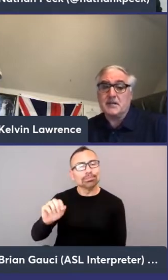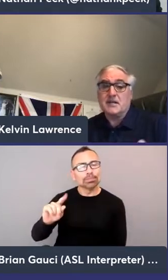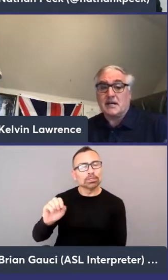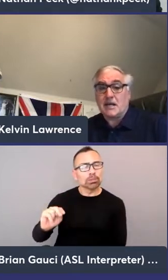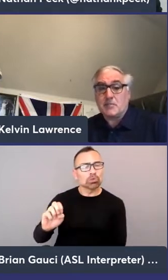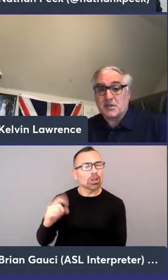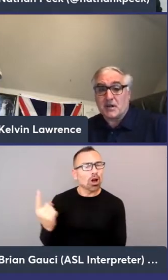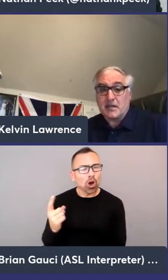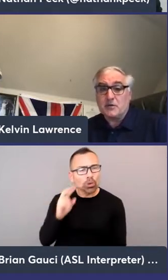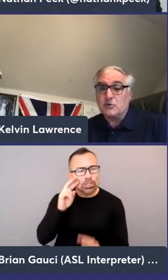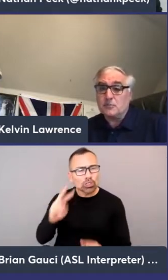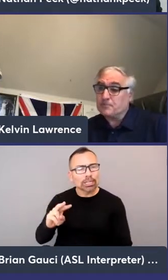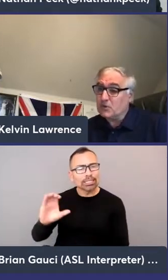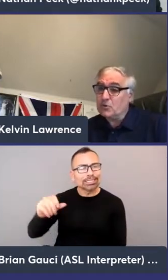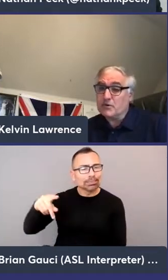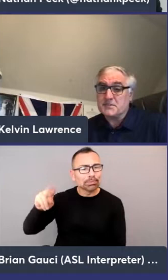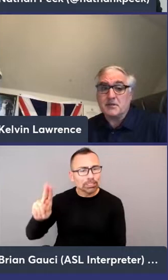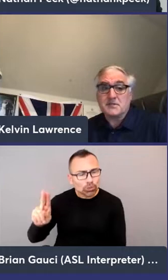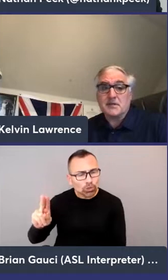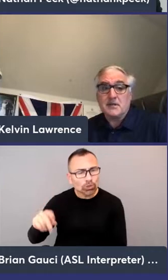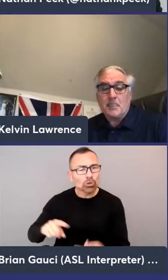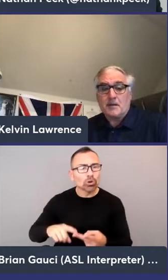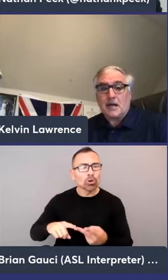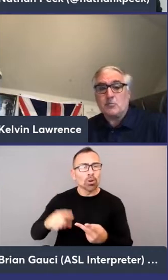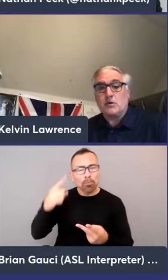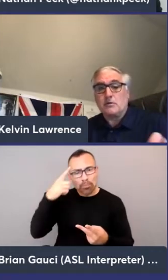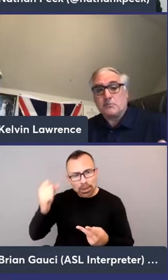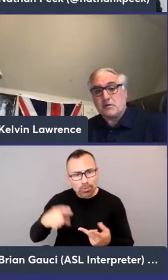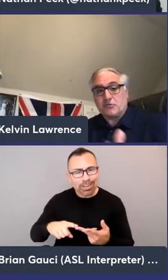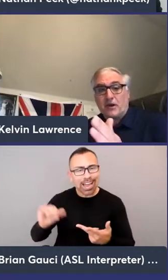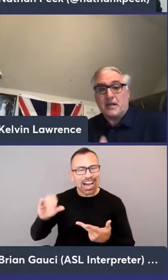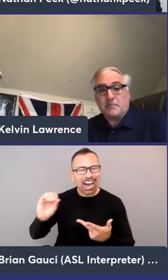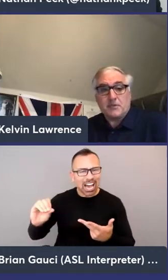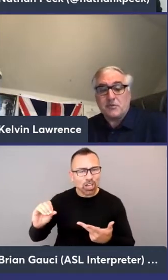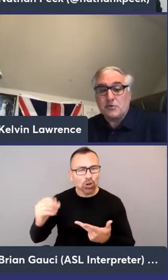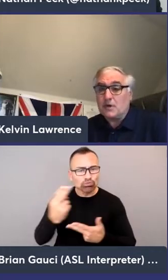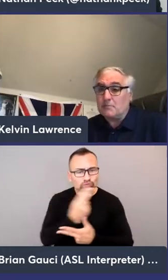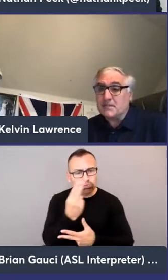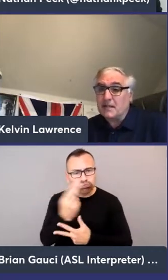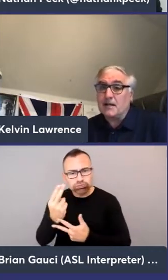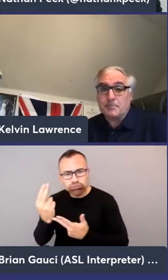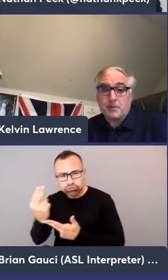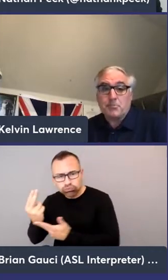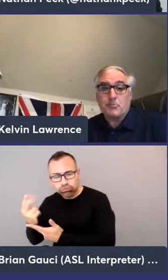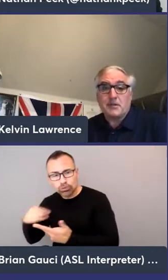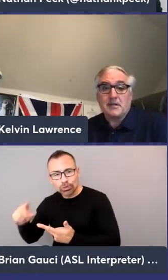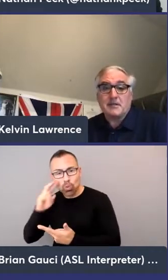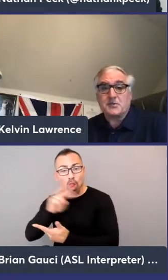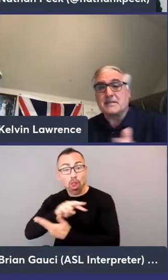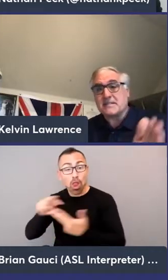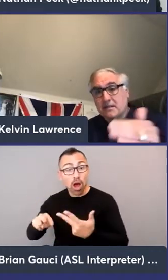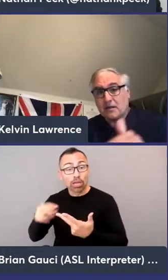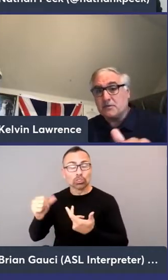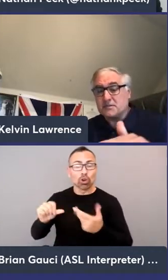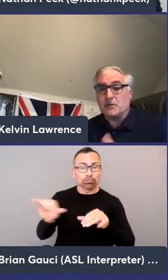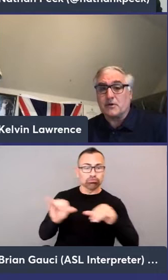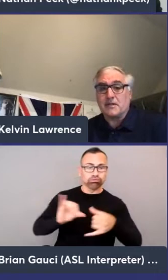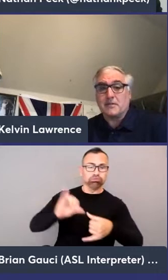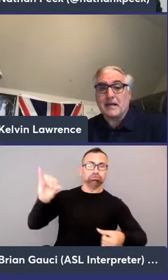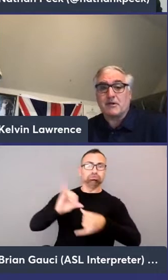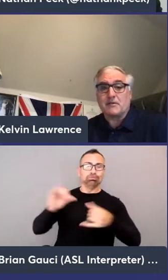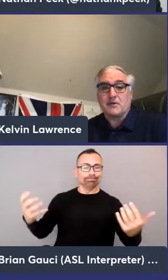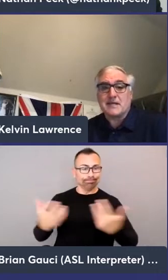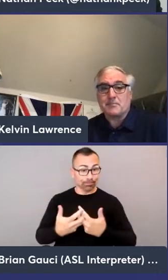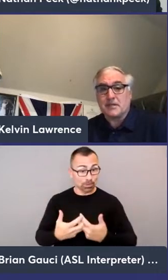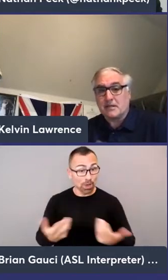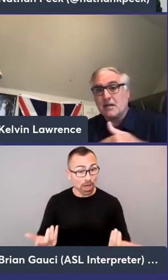queries need, and how much I/O your queries are using. And we'll try to scale up appropriately. And so as that load that's going on in